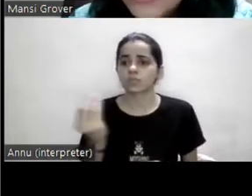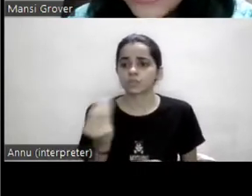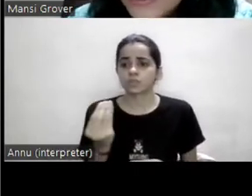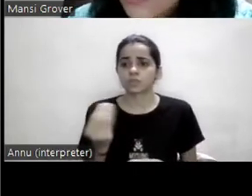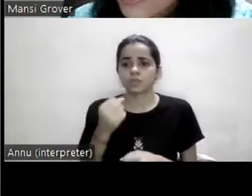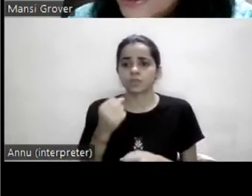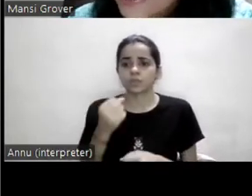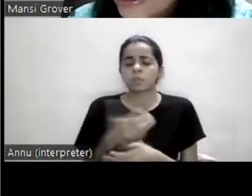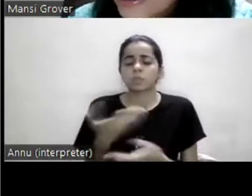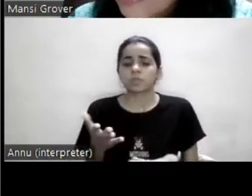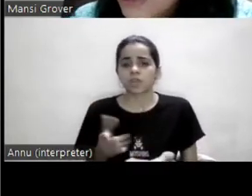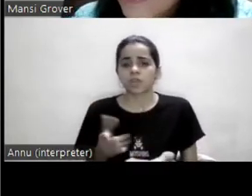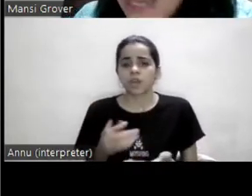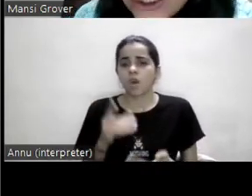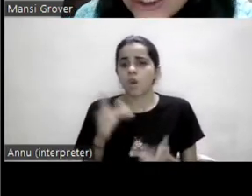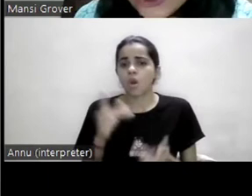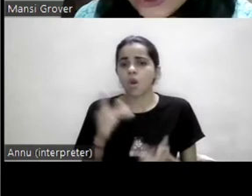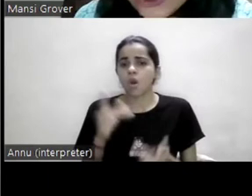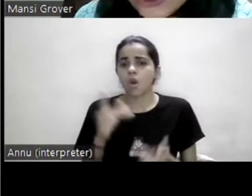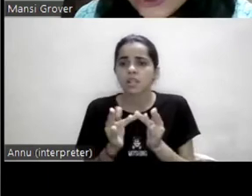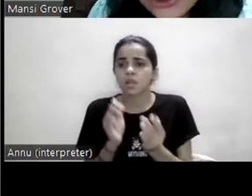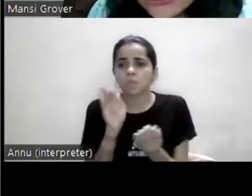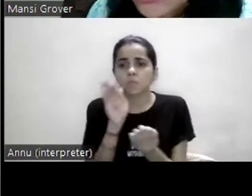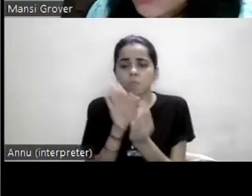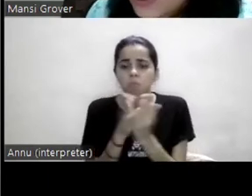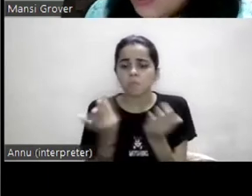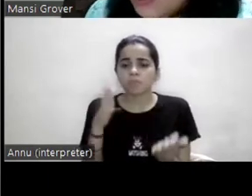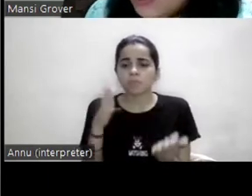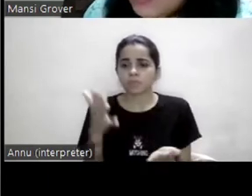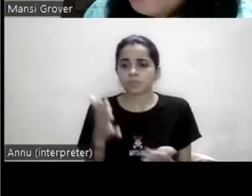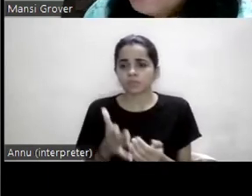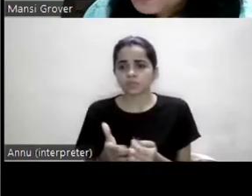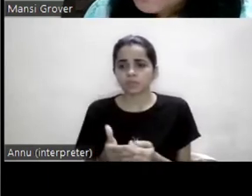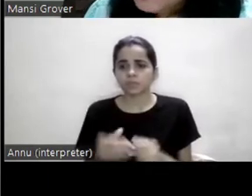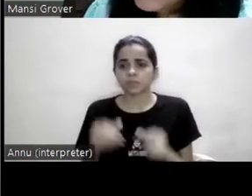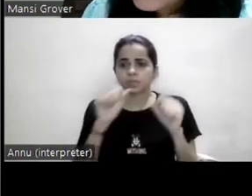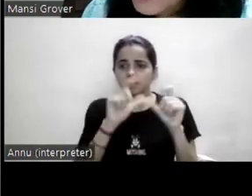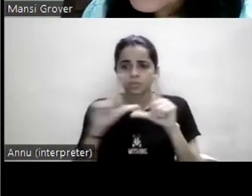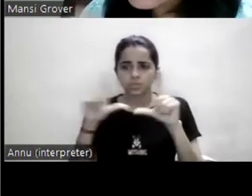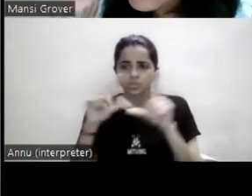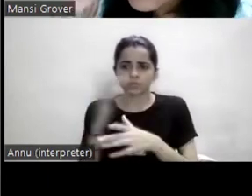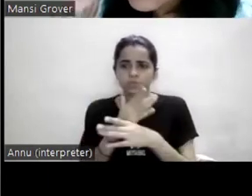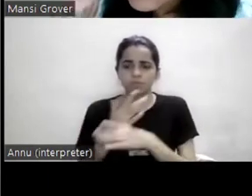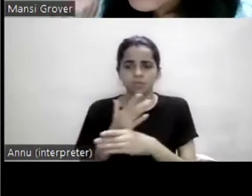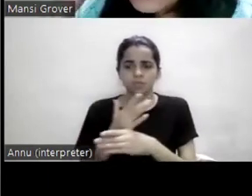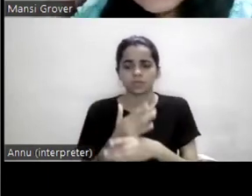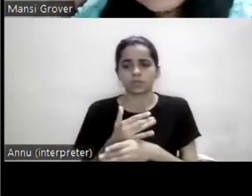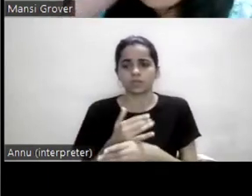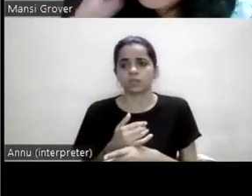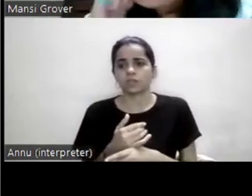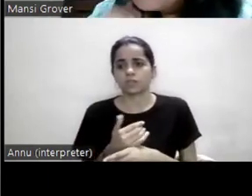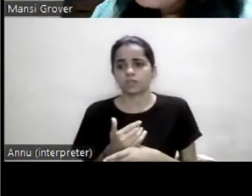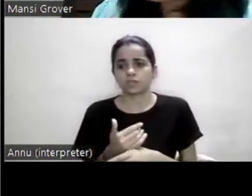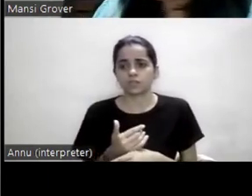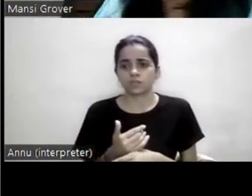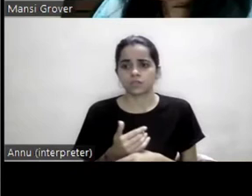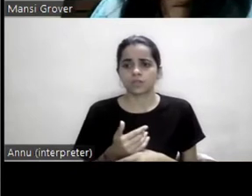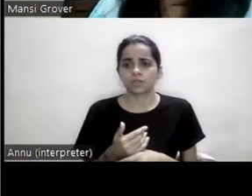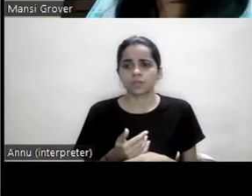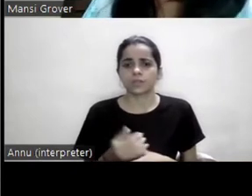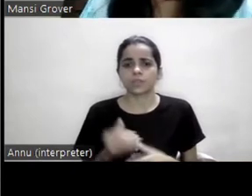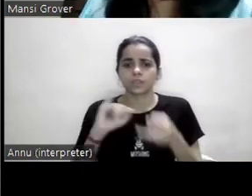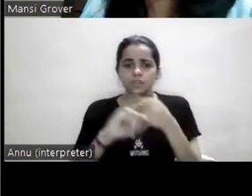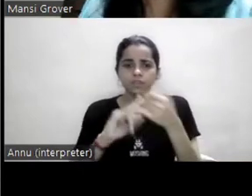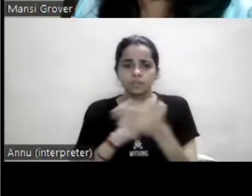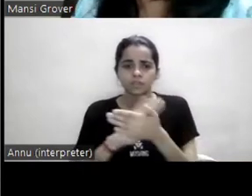not there online. I'll share the pictures with you. Right. So Shilpa Anand,